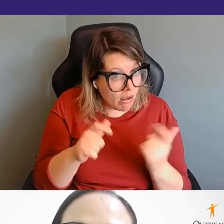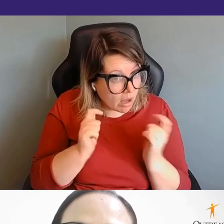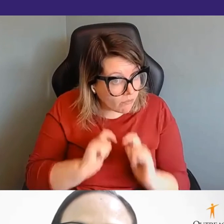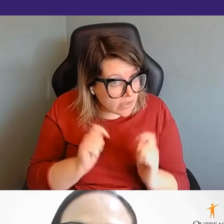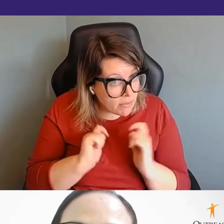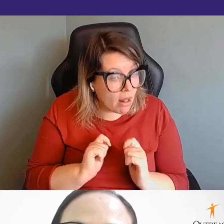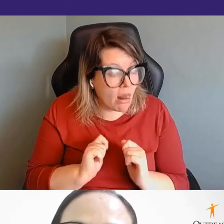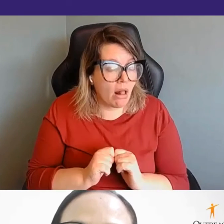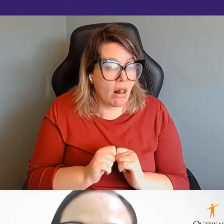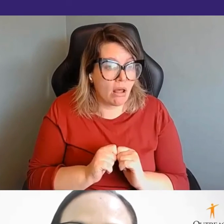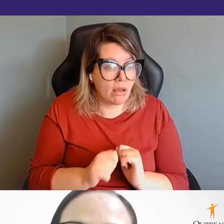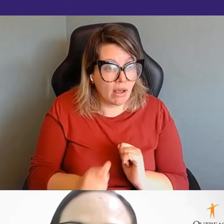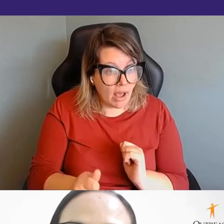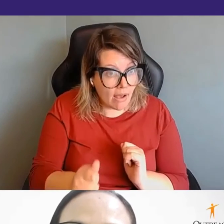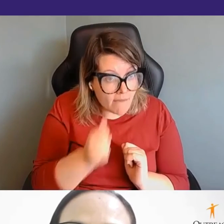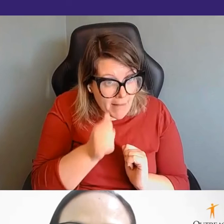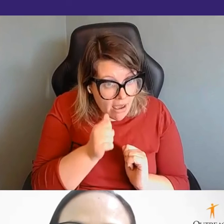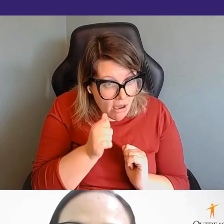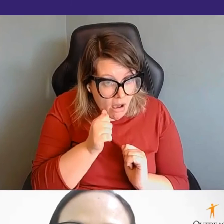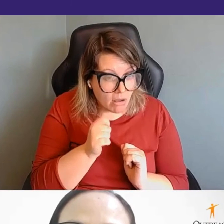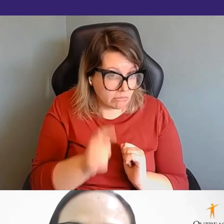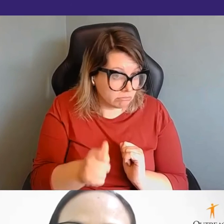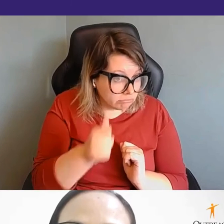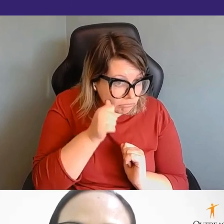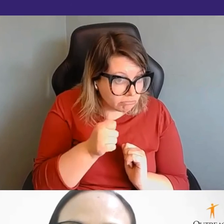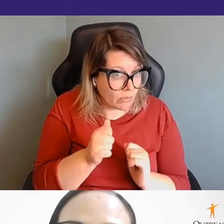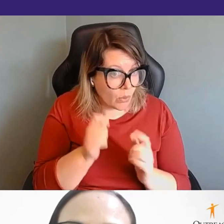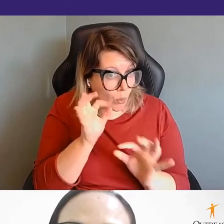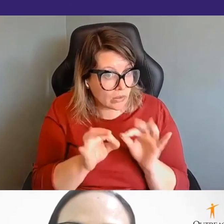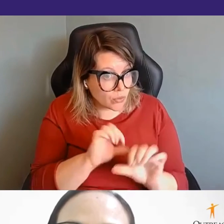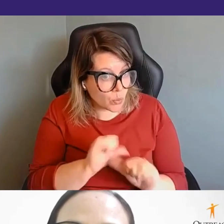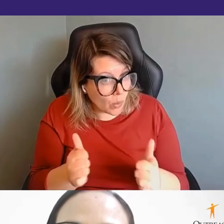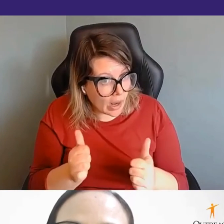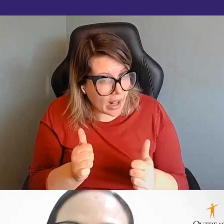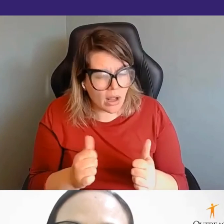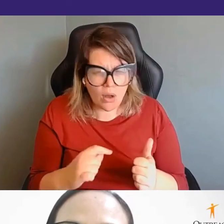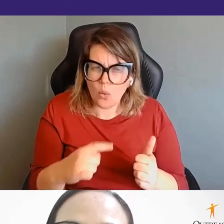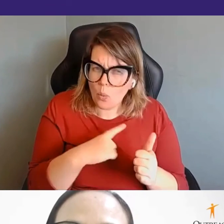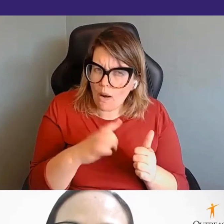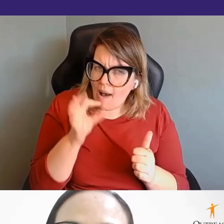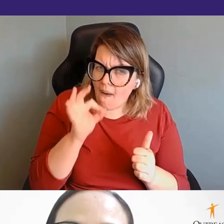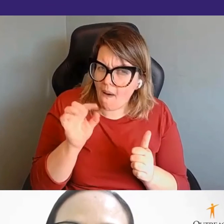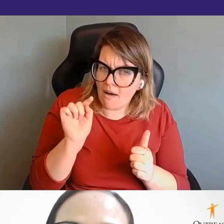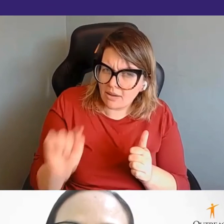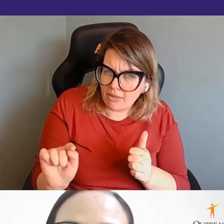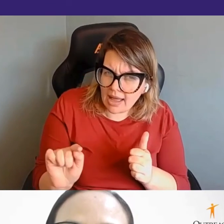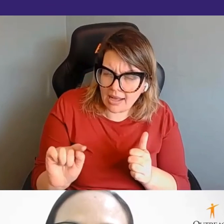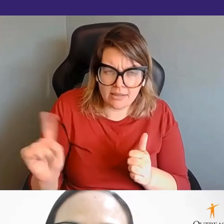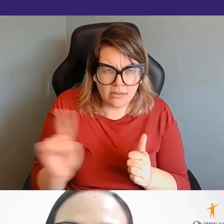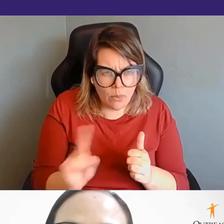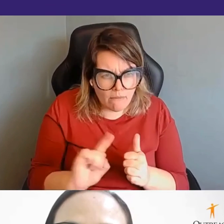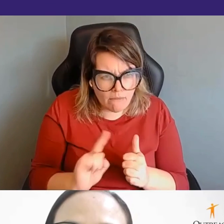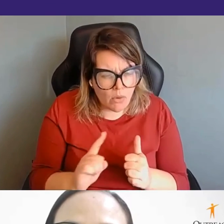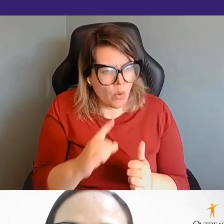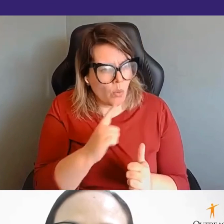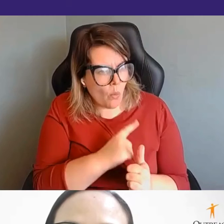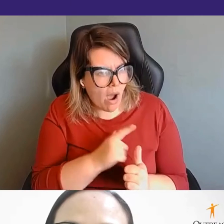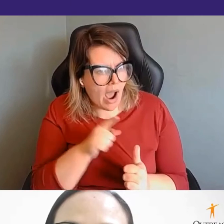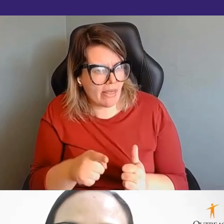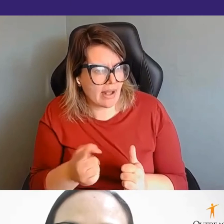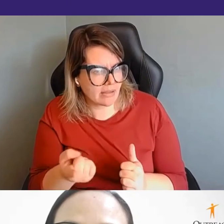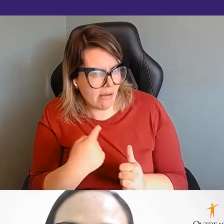familiar are the data collectors with the questions. Why are they asking these questions? Why are there these particular